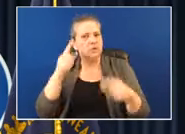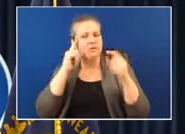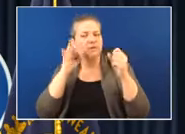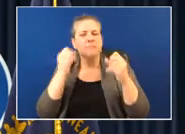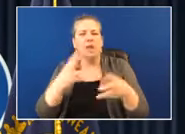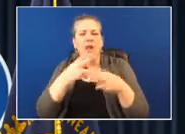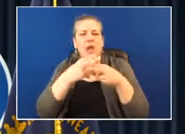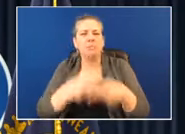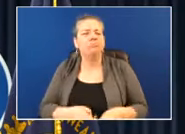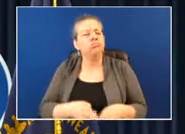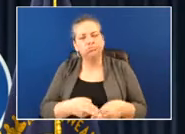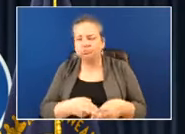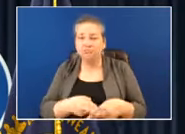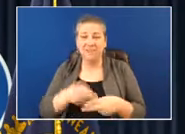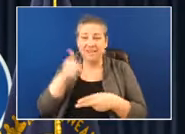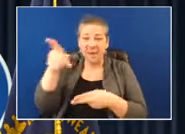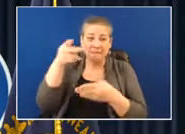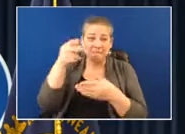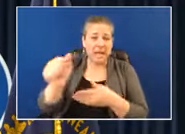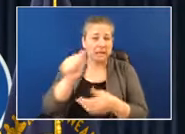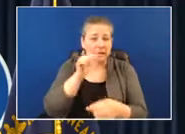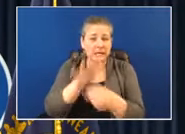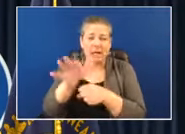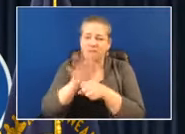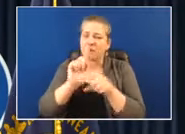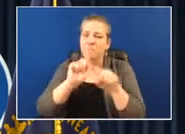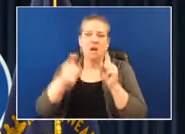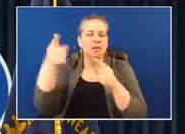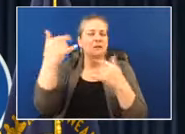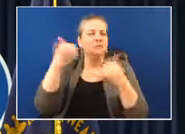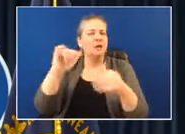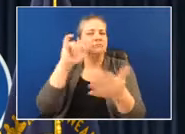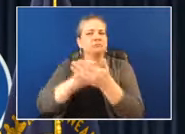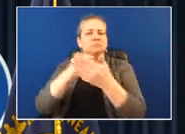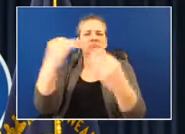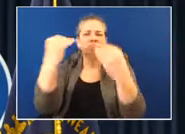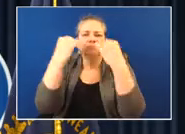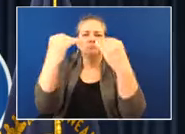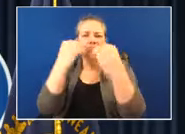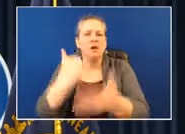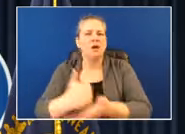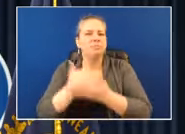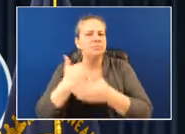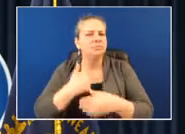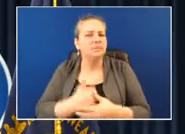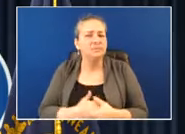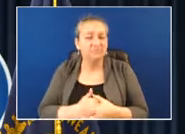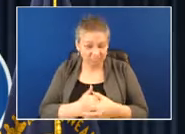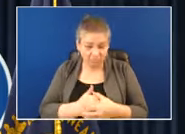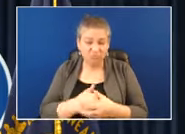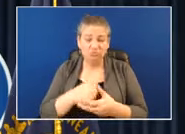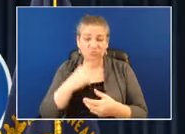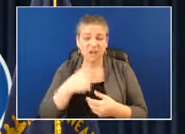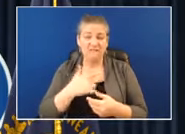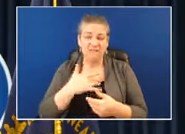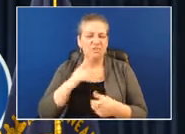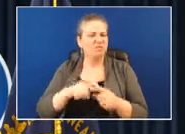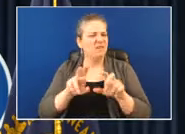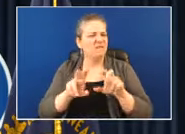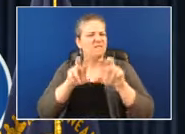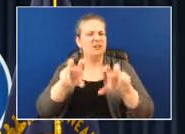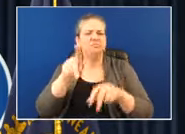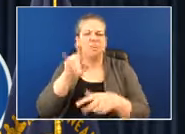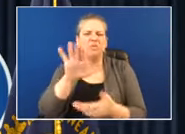did for me. So I deeply and I personally believe that we should be investing in our public schools and our